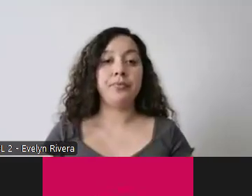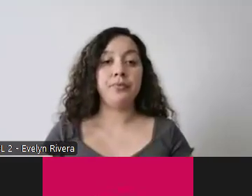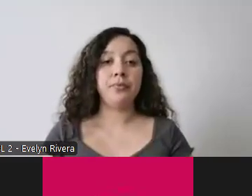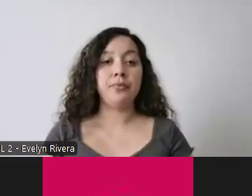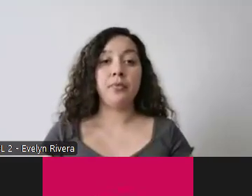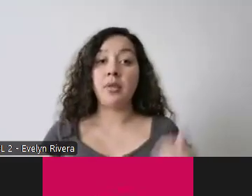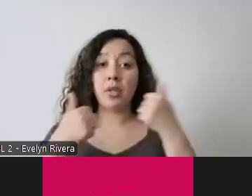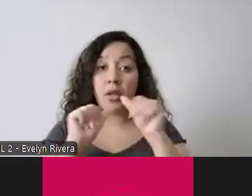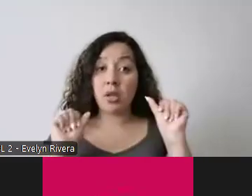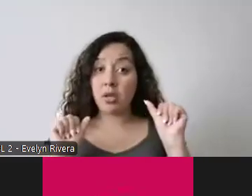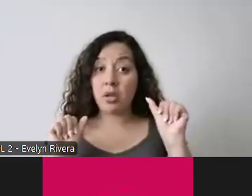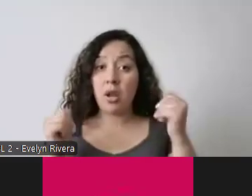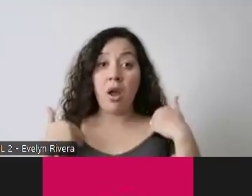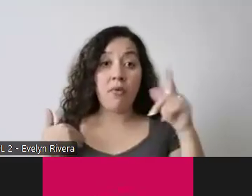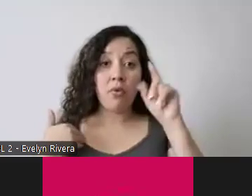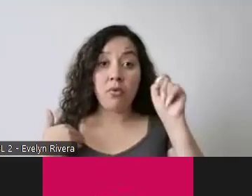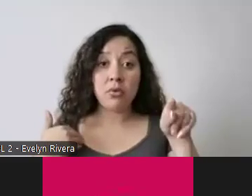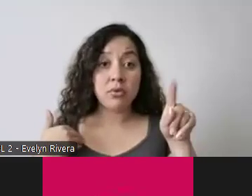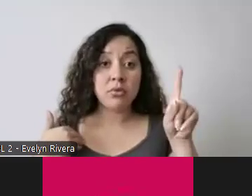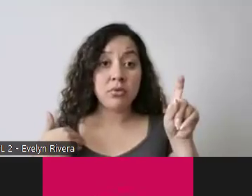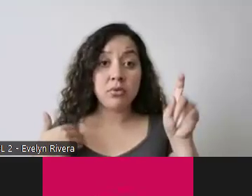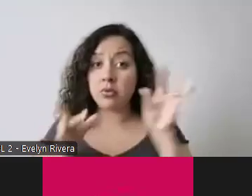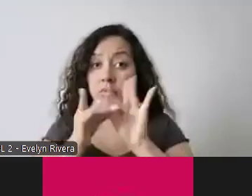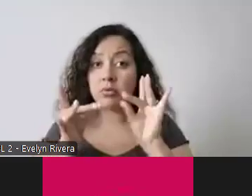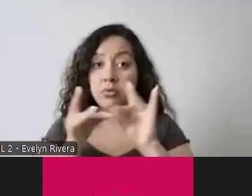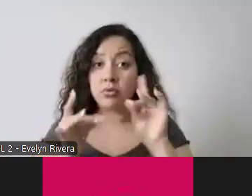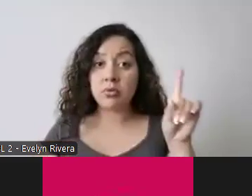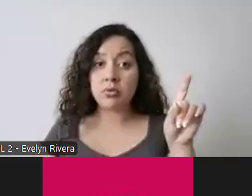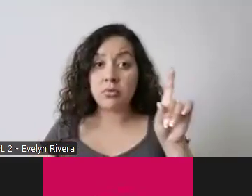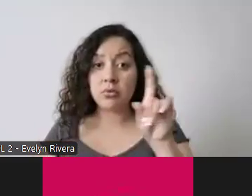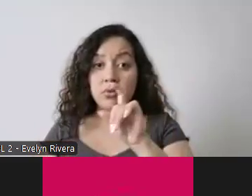Anybody else have any questions or comment?